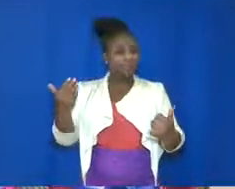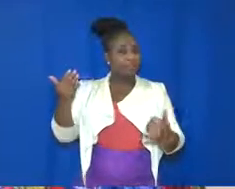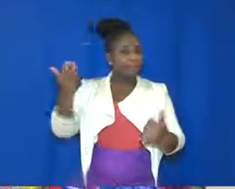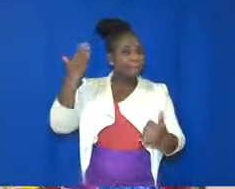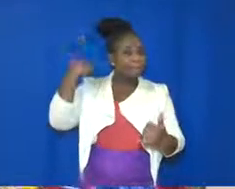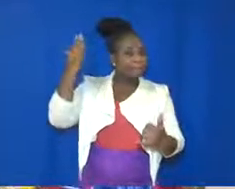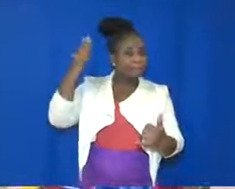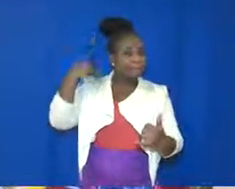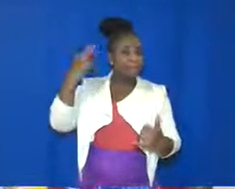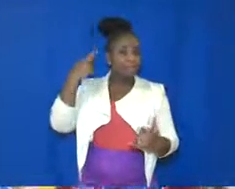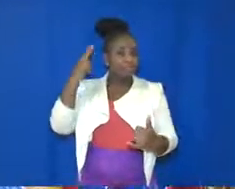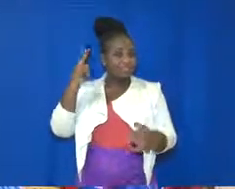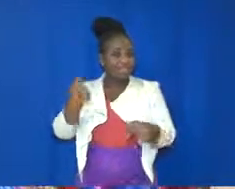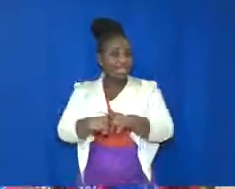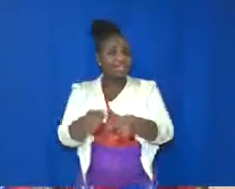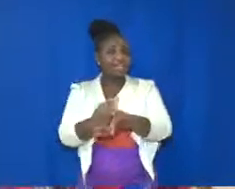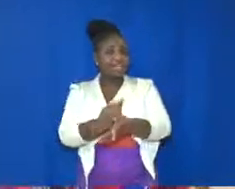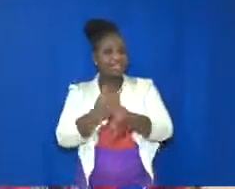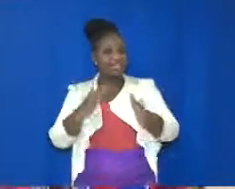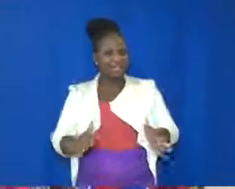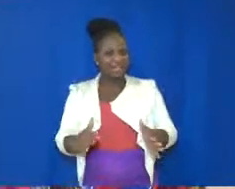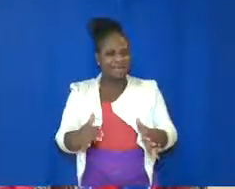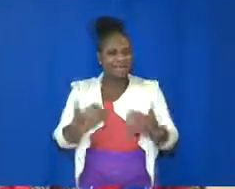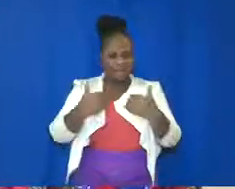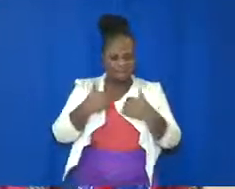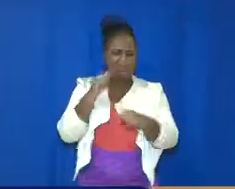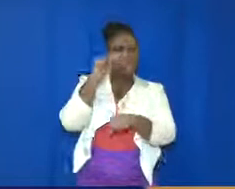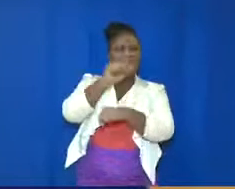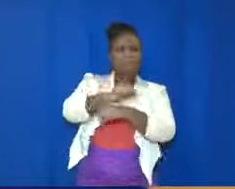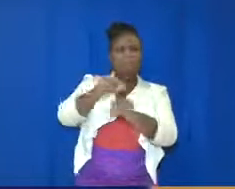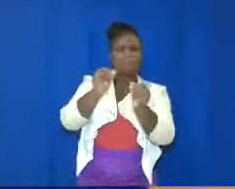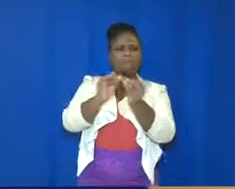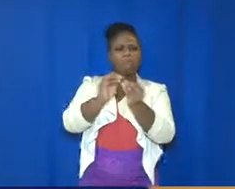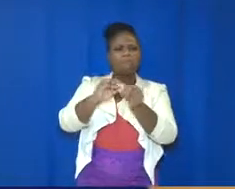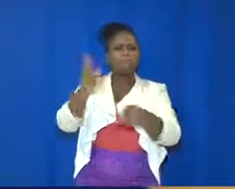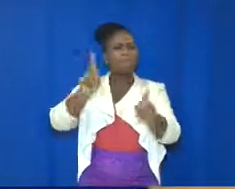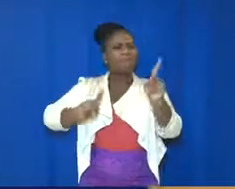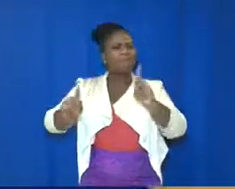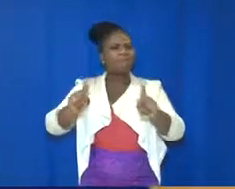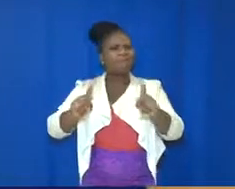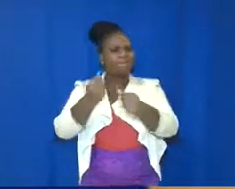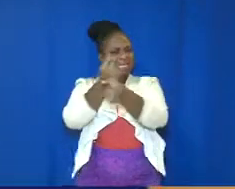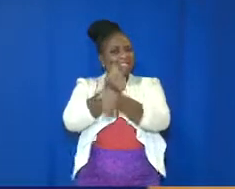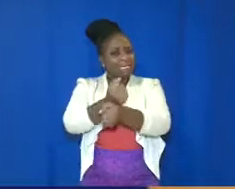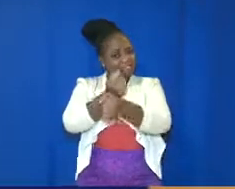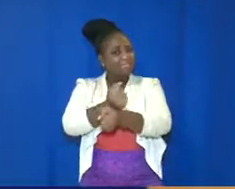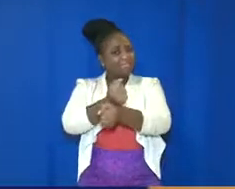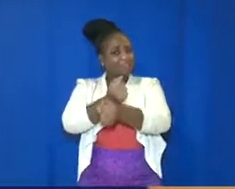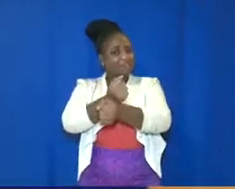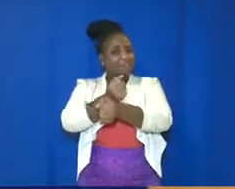course of our history as a people, we've had to overcome several trials and tribulations,